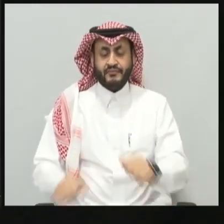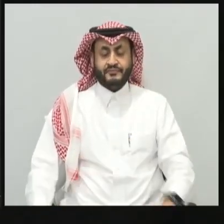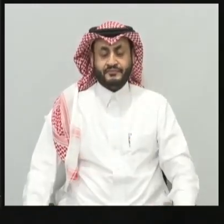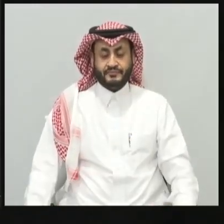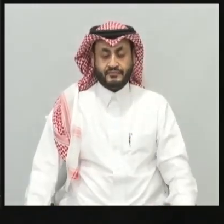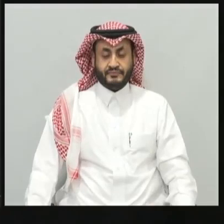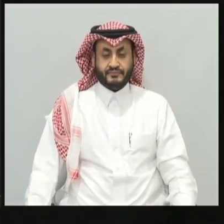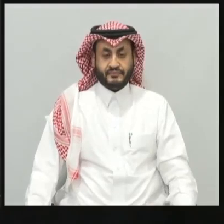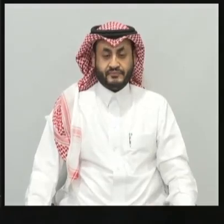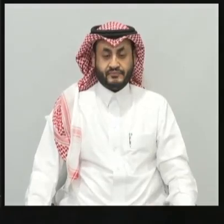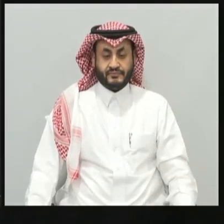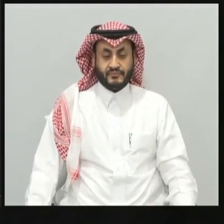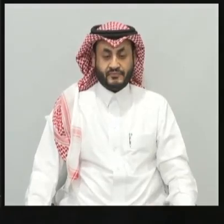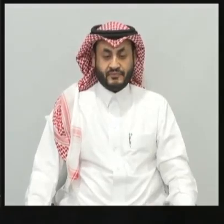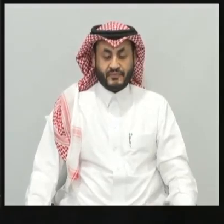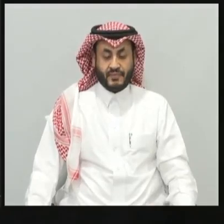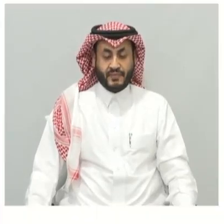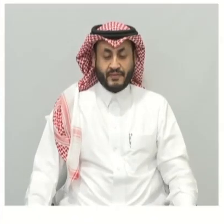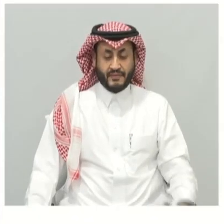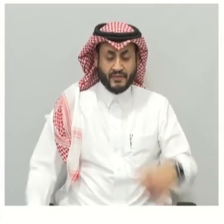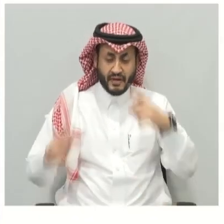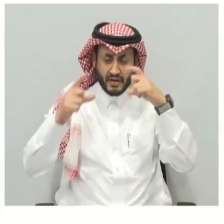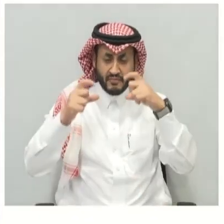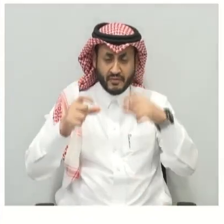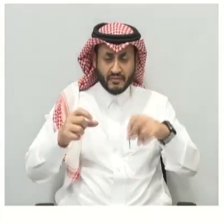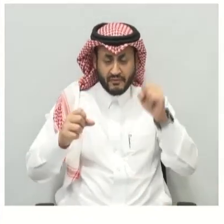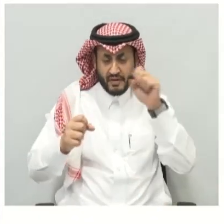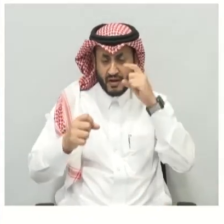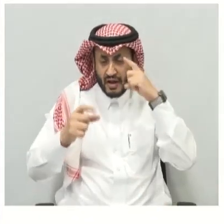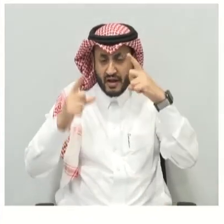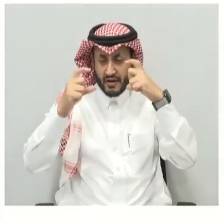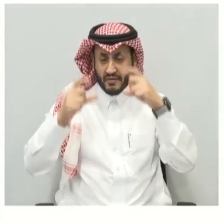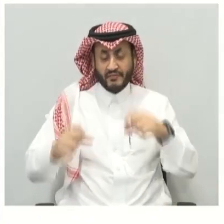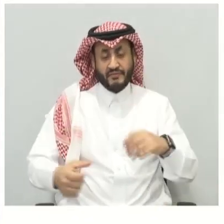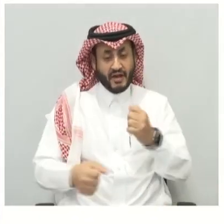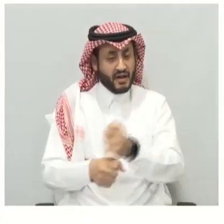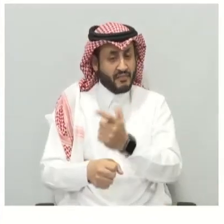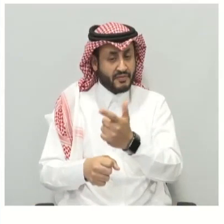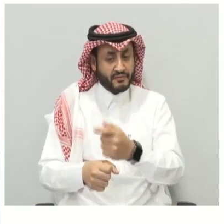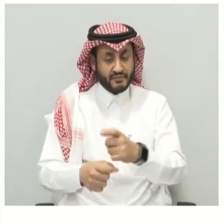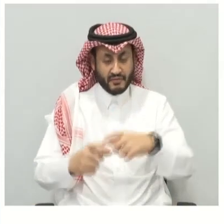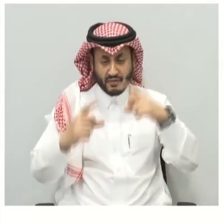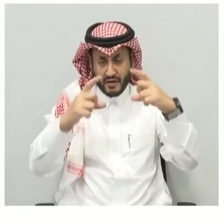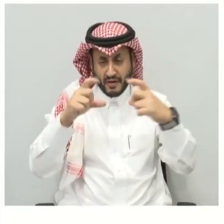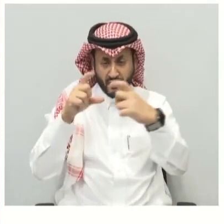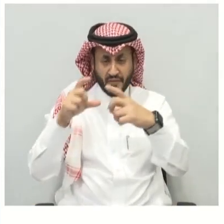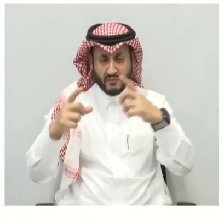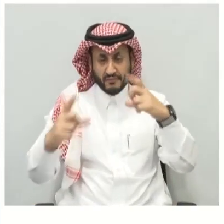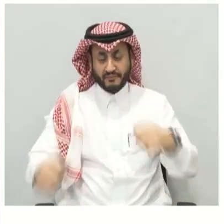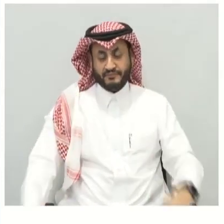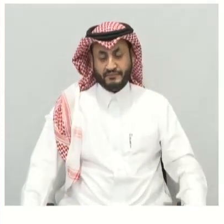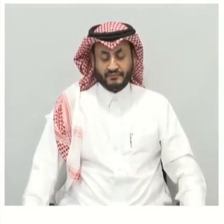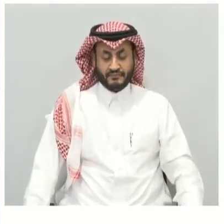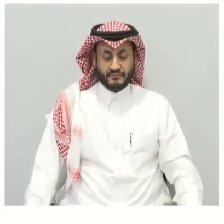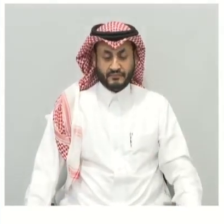make or to text different messages. And also camera, we use it if we wanted to take a photograph